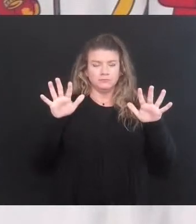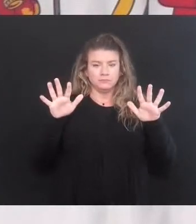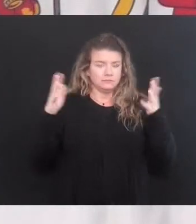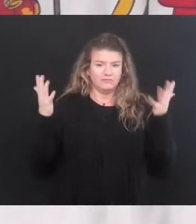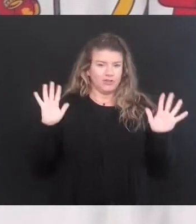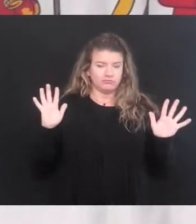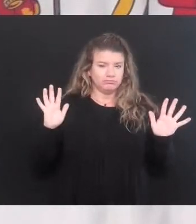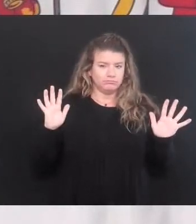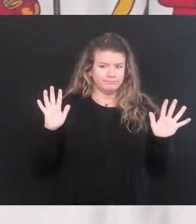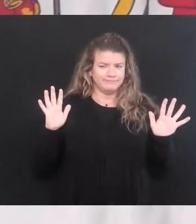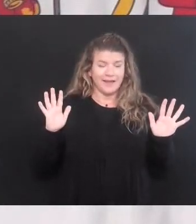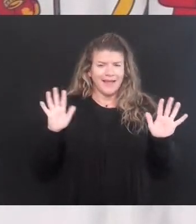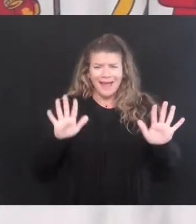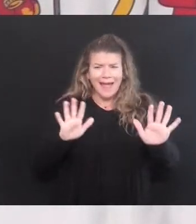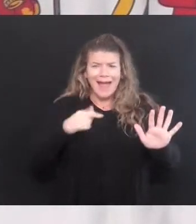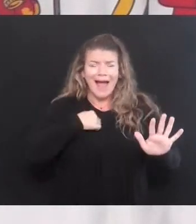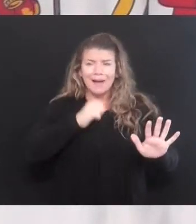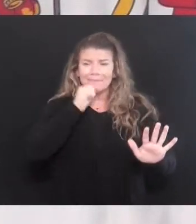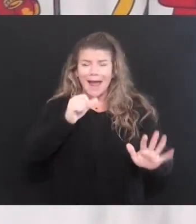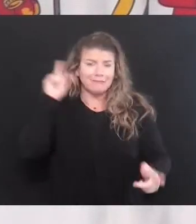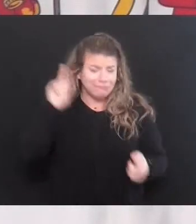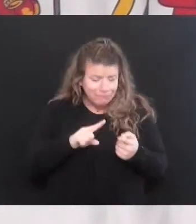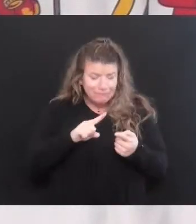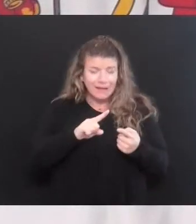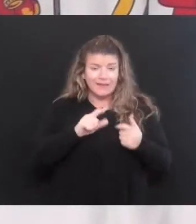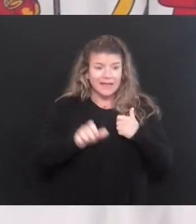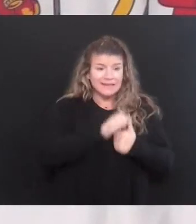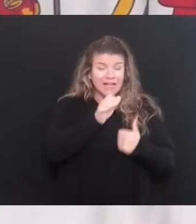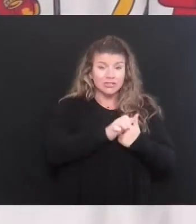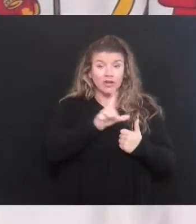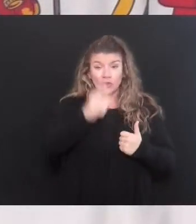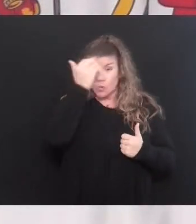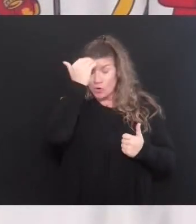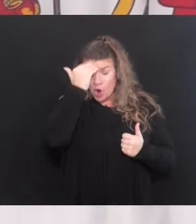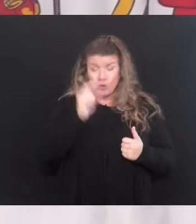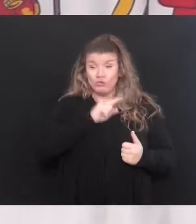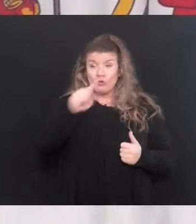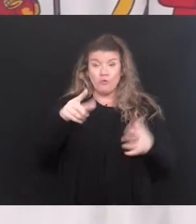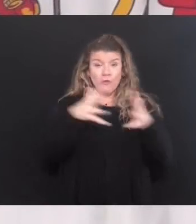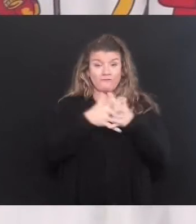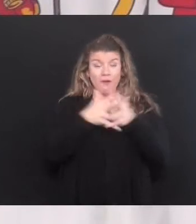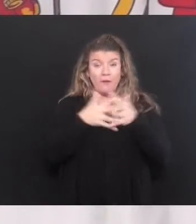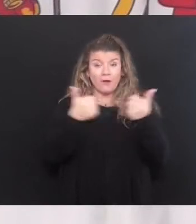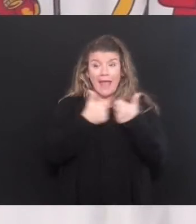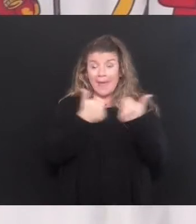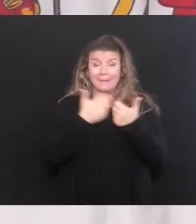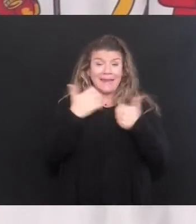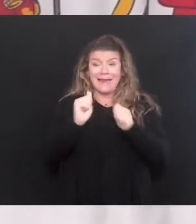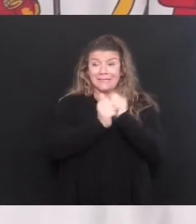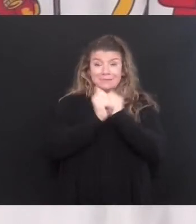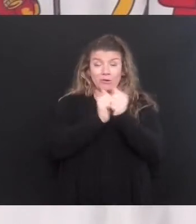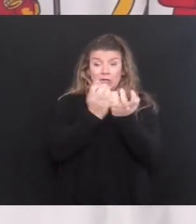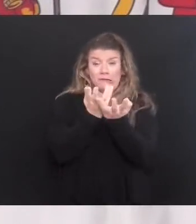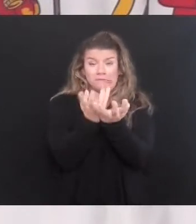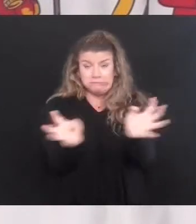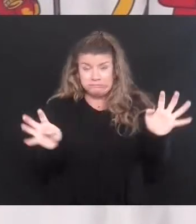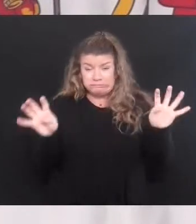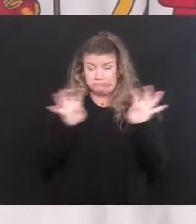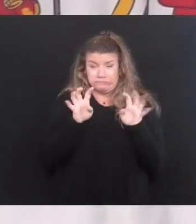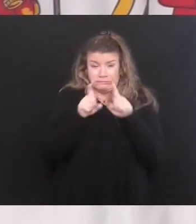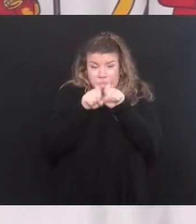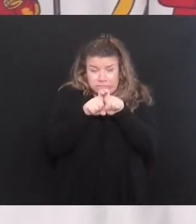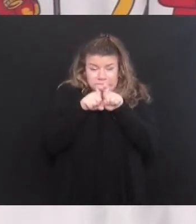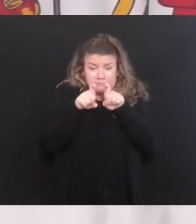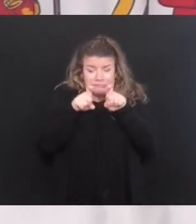it. I'm not going to deny that you've got people jammed in stadiums all across this country, and they're jammed in arm to arm, and